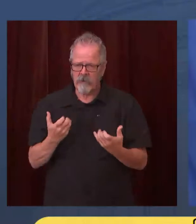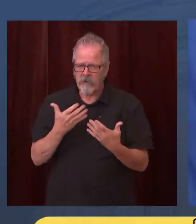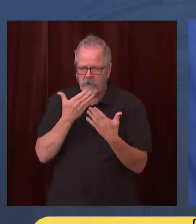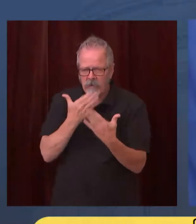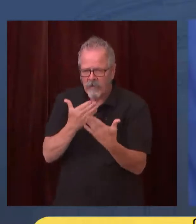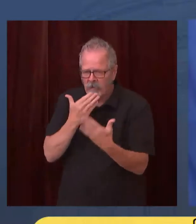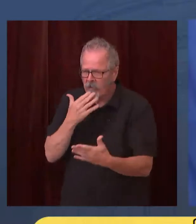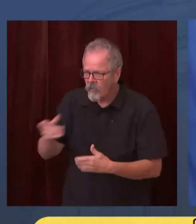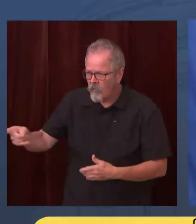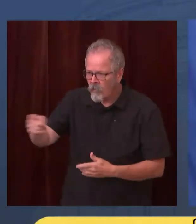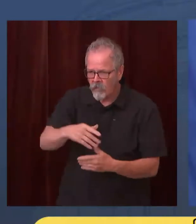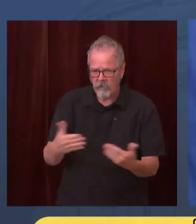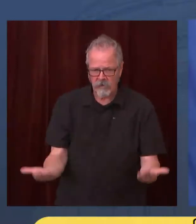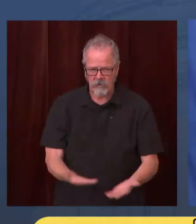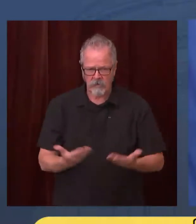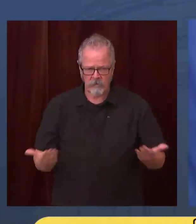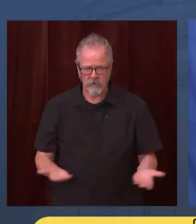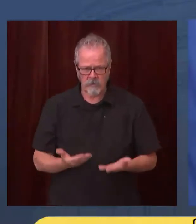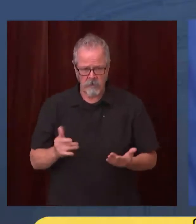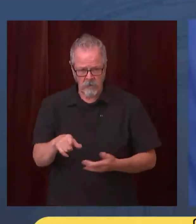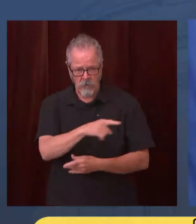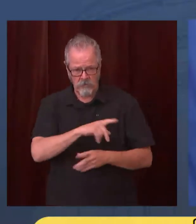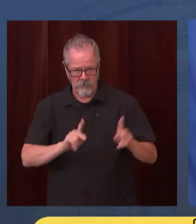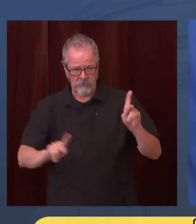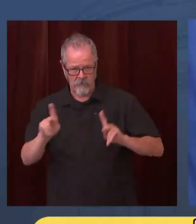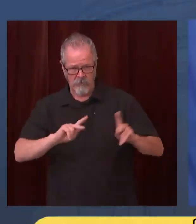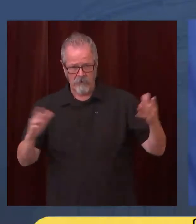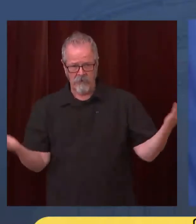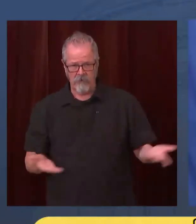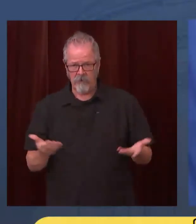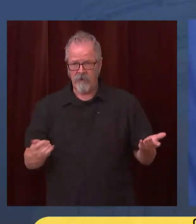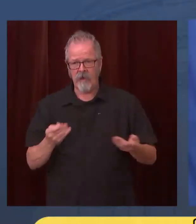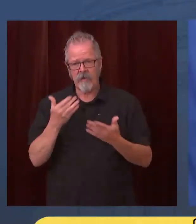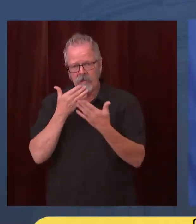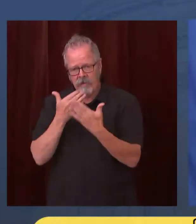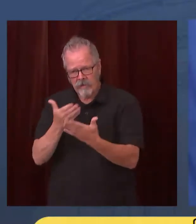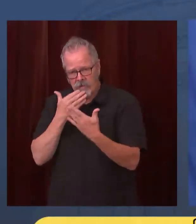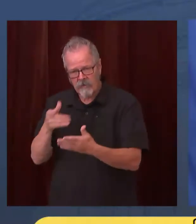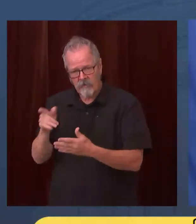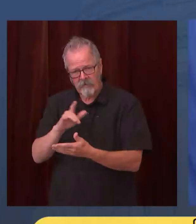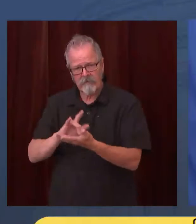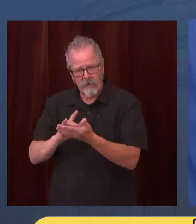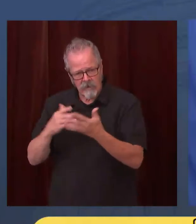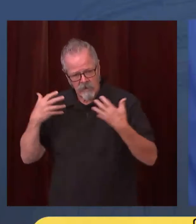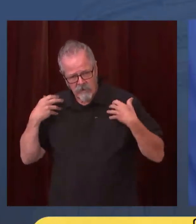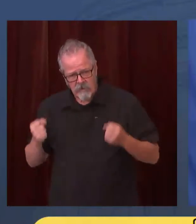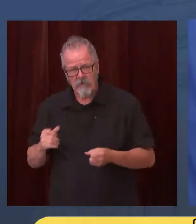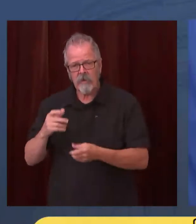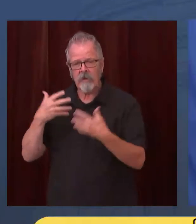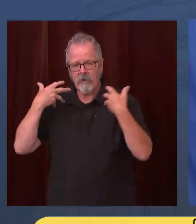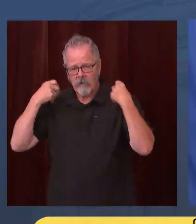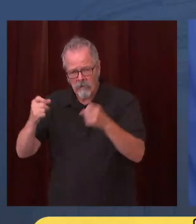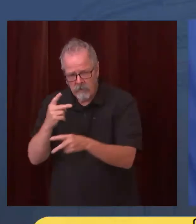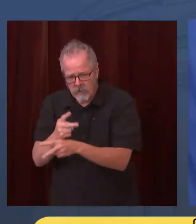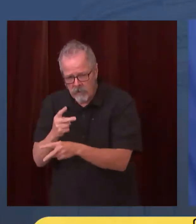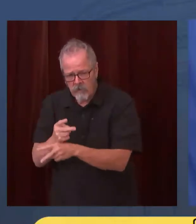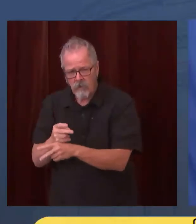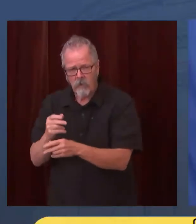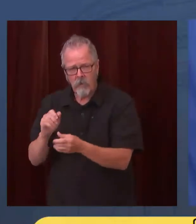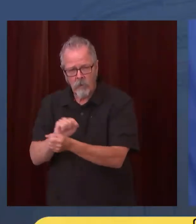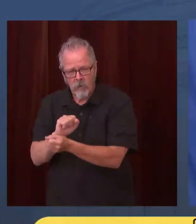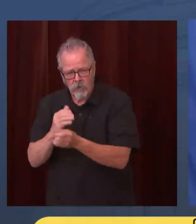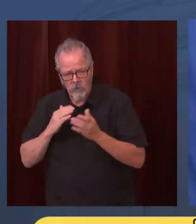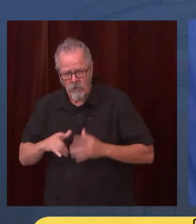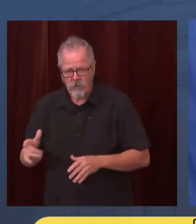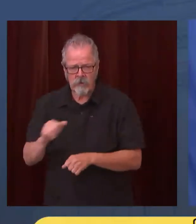and in particular, I want to thank our public health and healthcare workers who are working tirelessly across the system. This